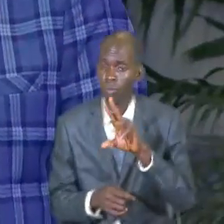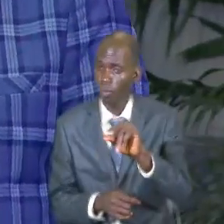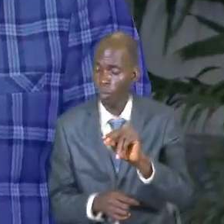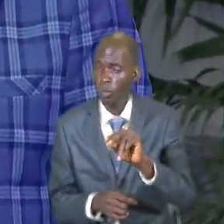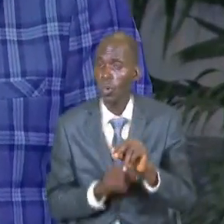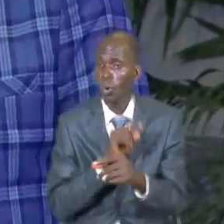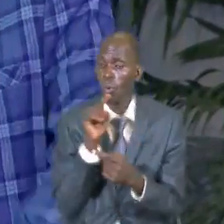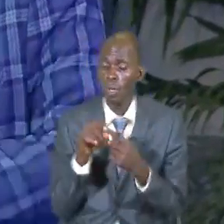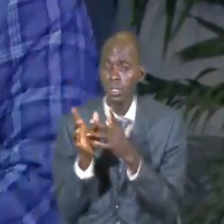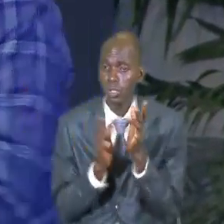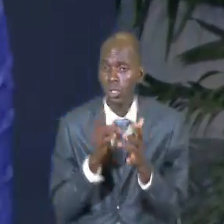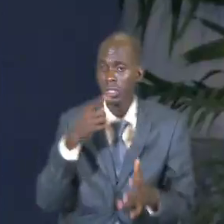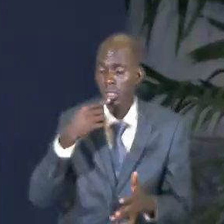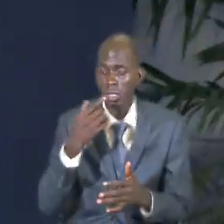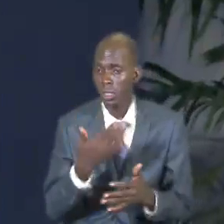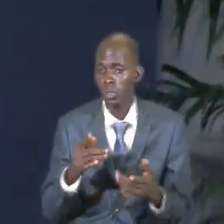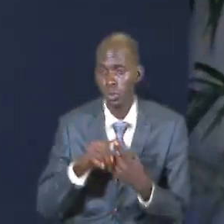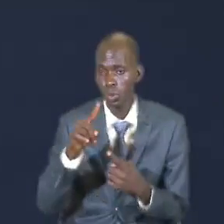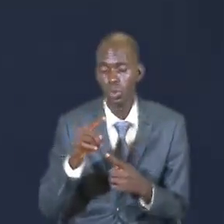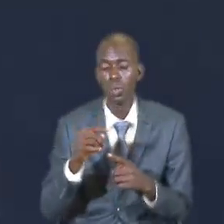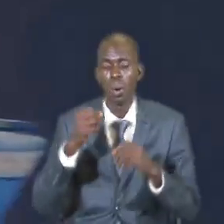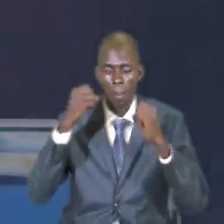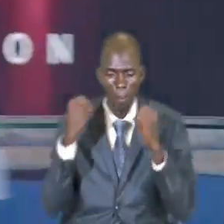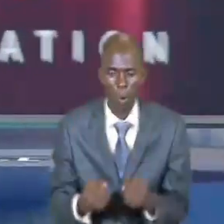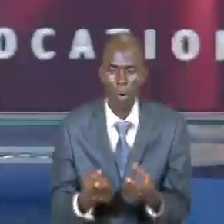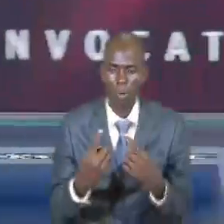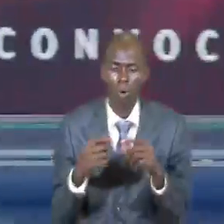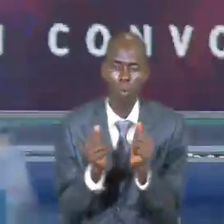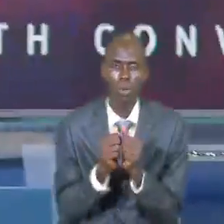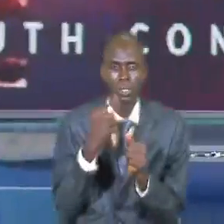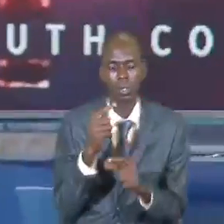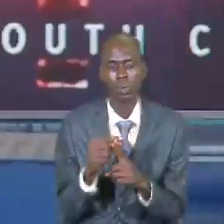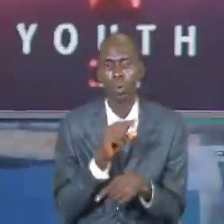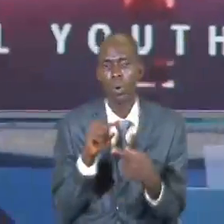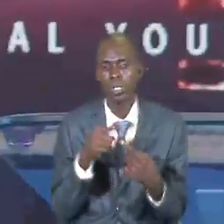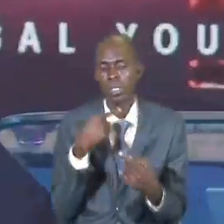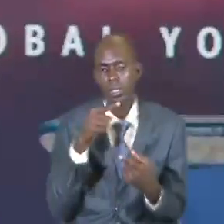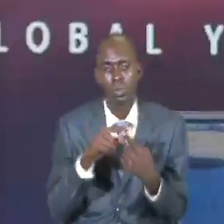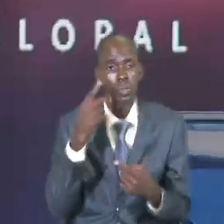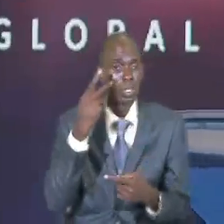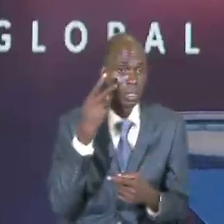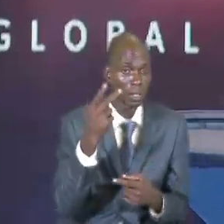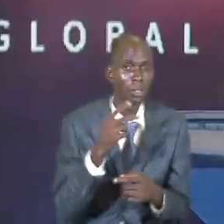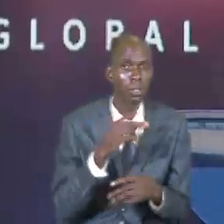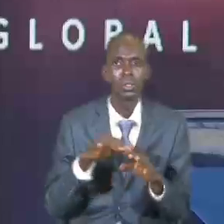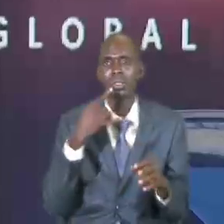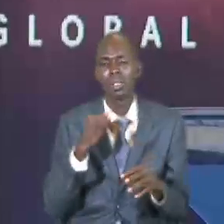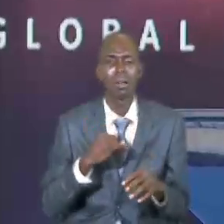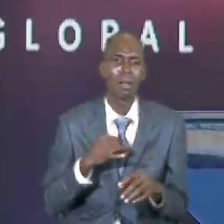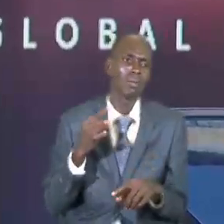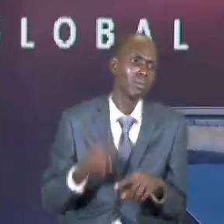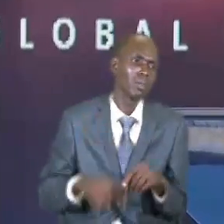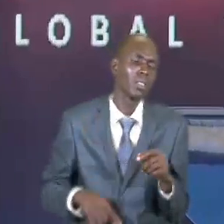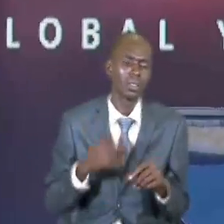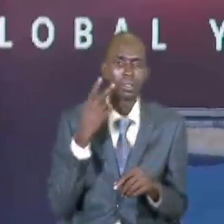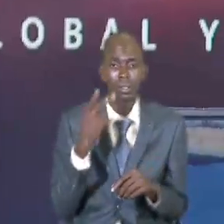comes with his word. When it says see, don't say, I cannot see. When Jesus speaks, power